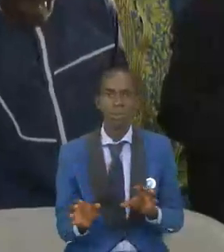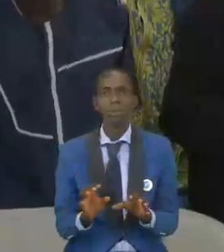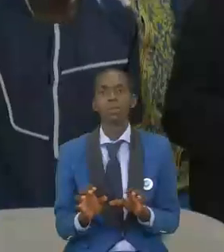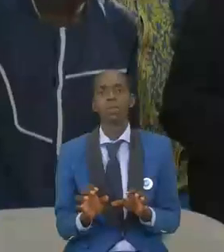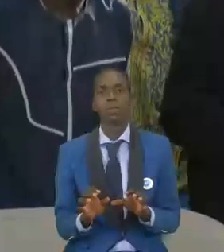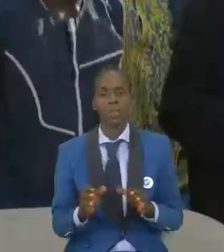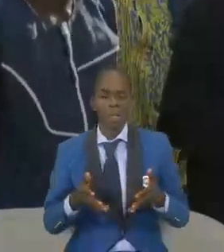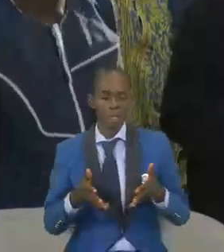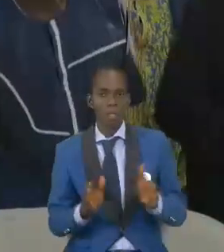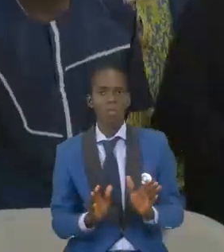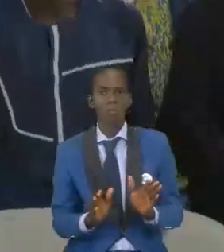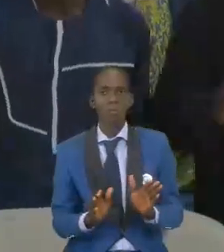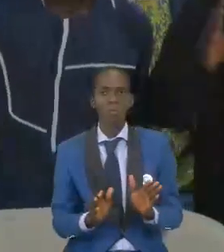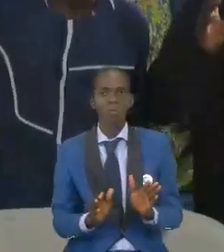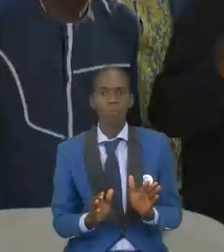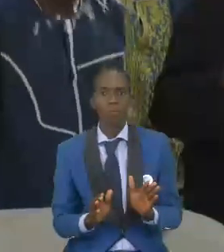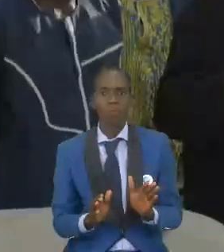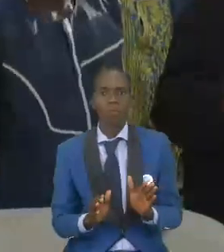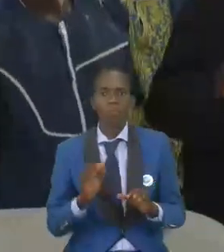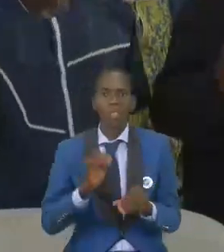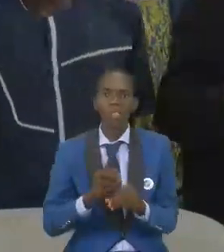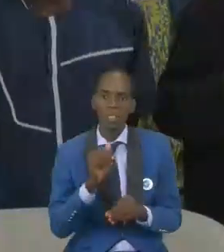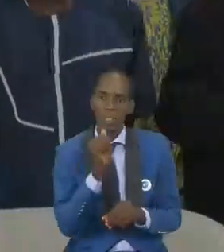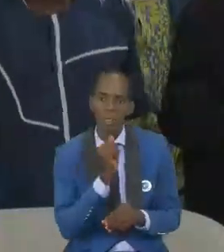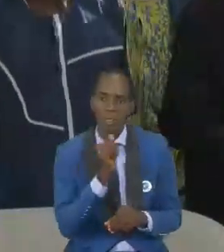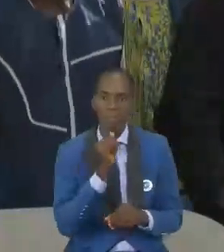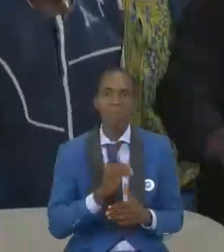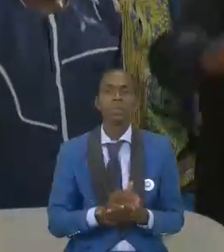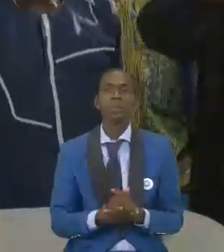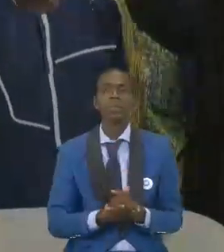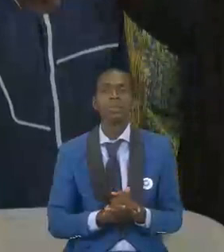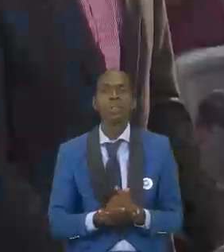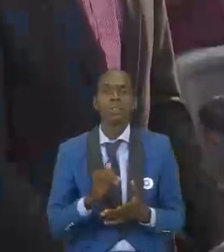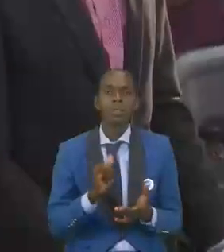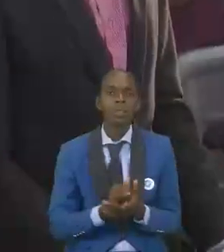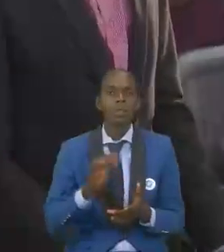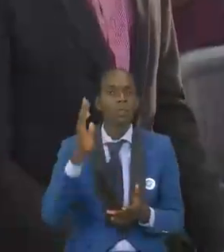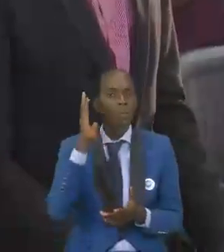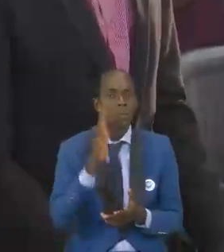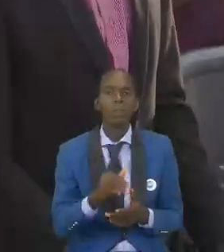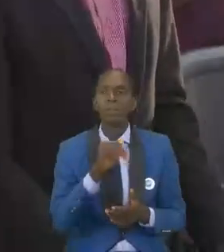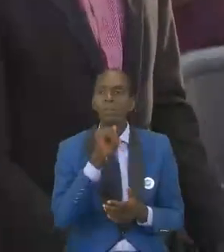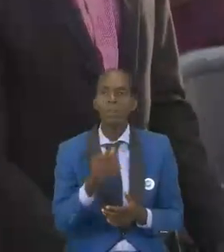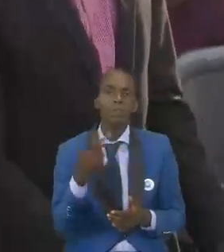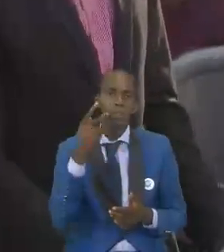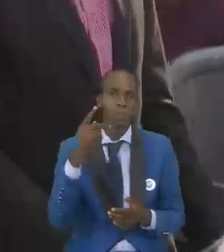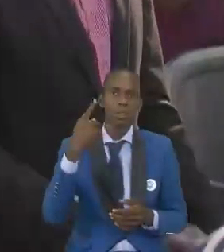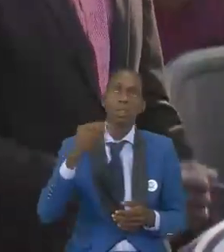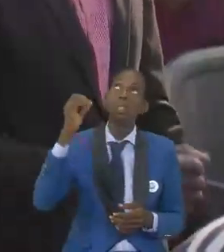allowed, permitted in secret, that you will not see the light of